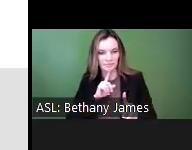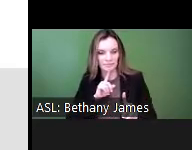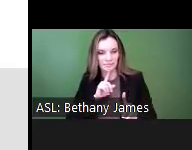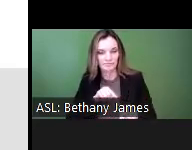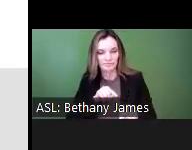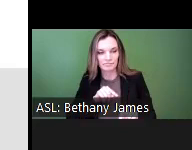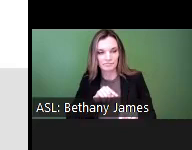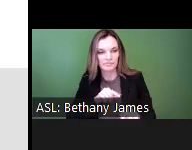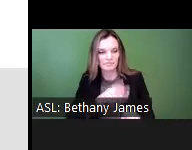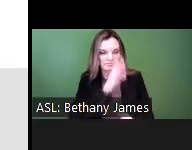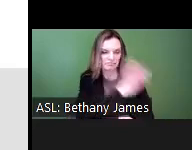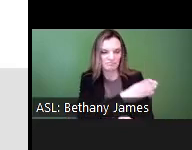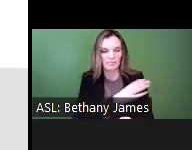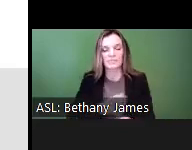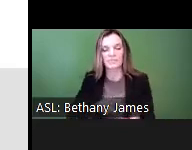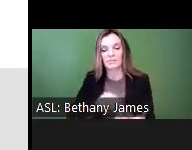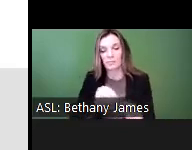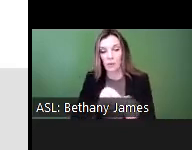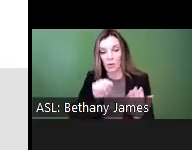seen anything else that I think I can address.